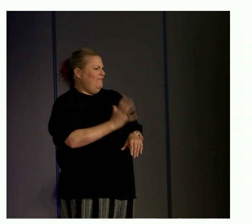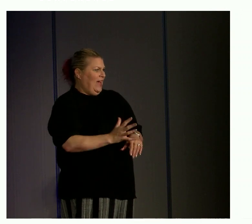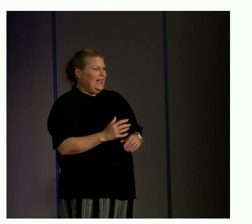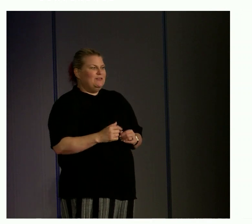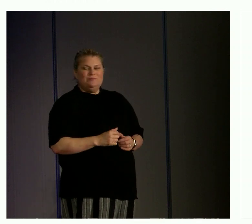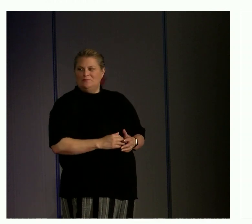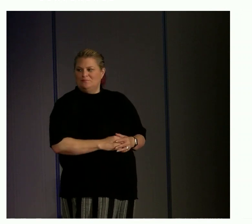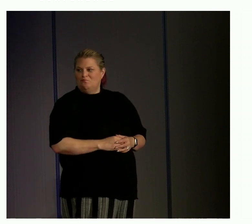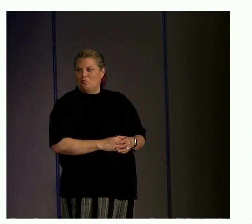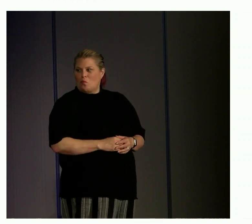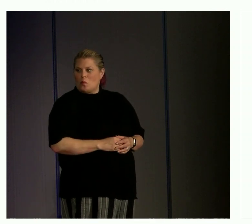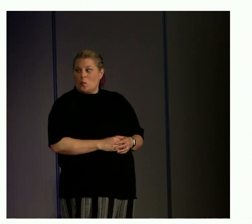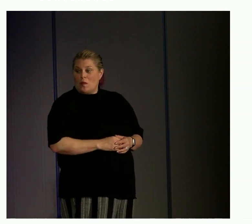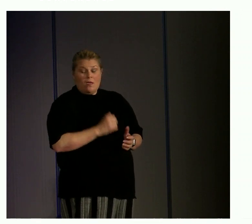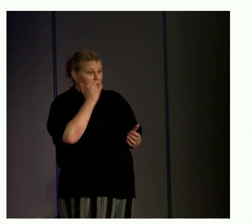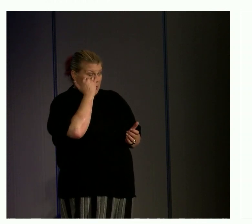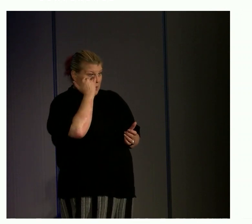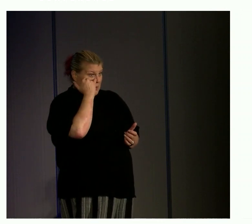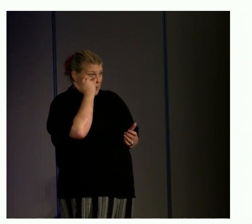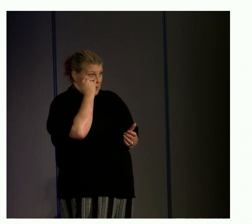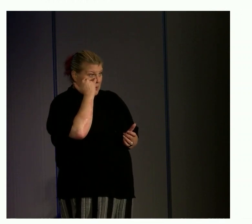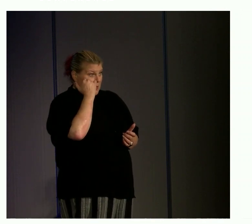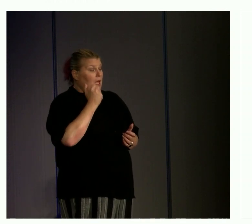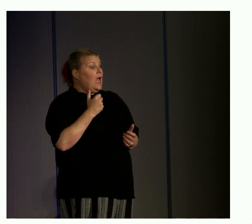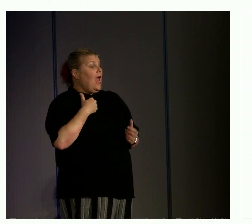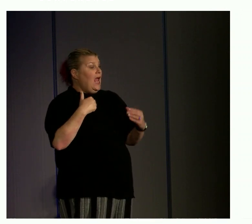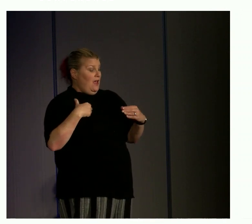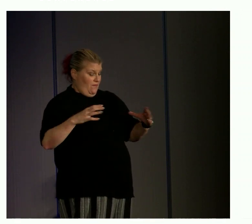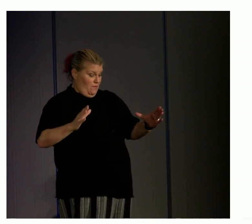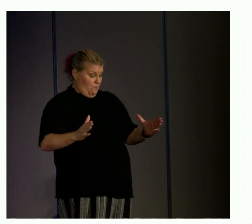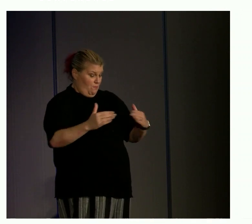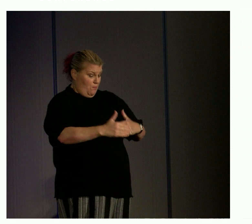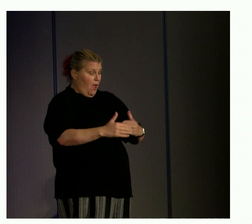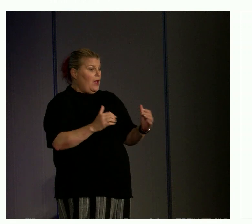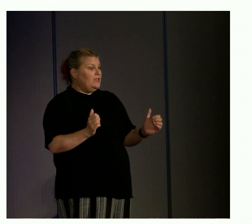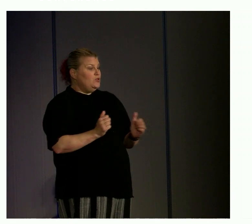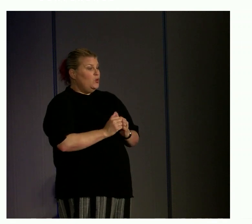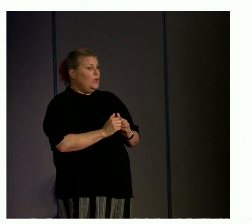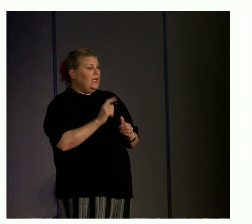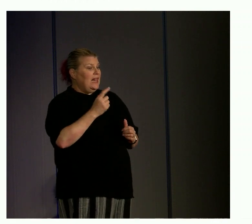have next to me a LEGO Braille Bricks box that I will